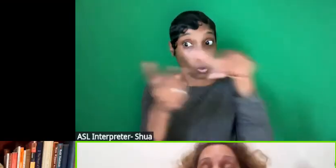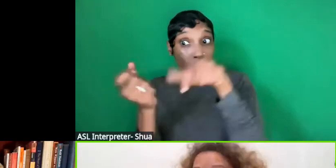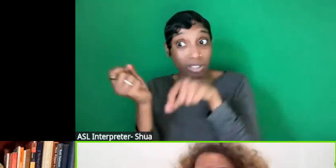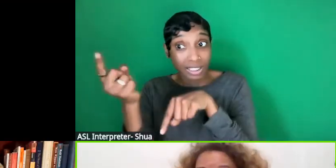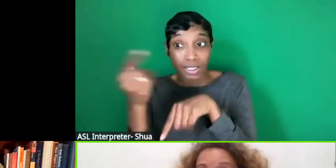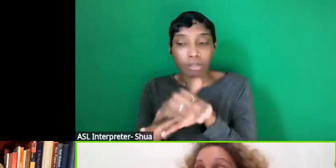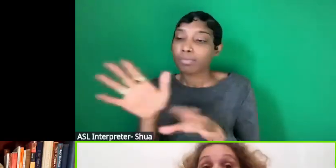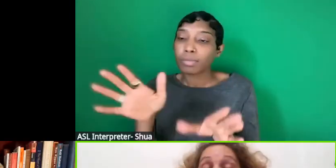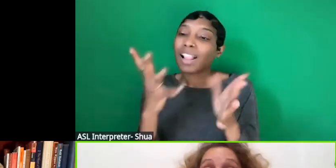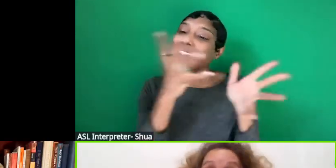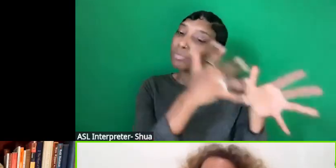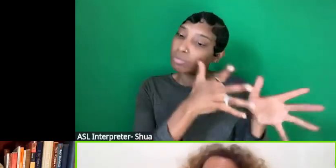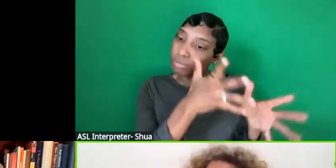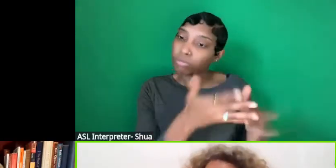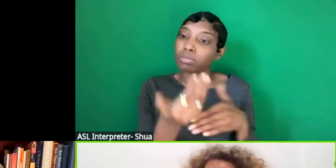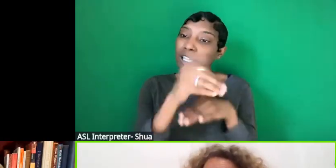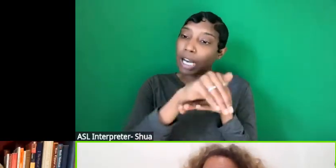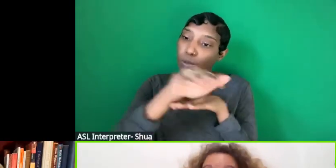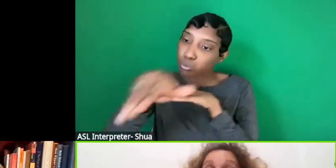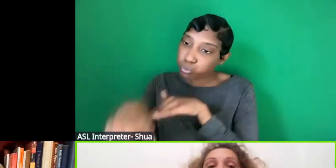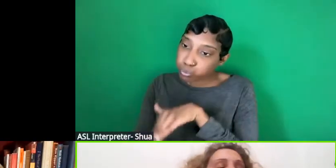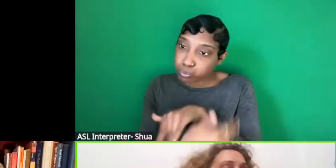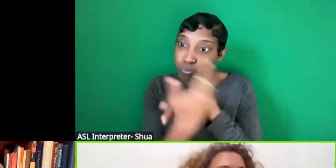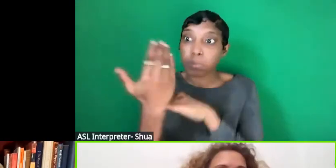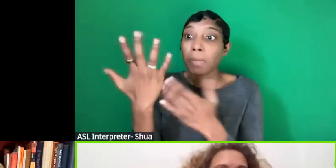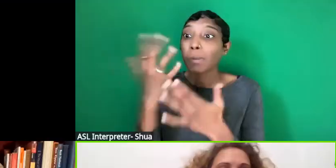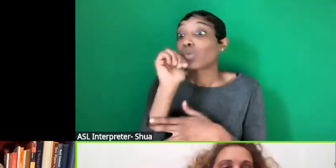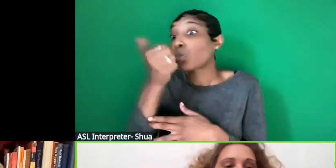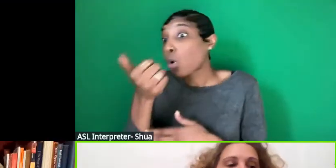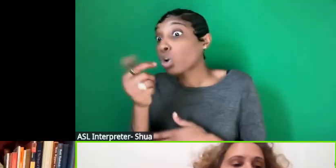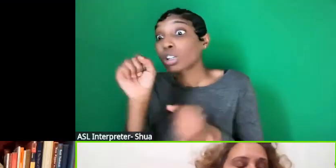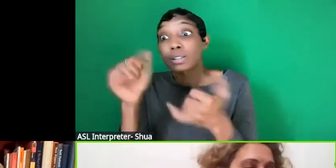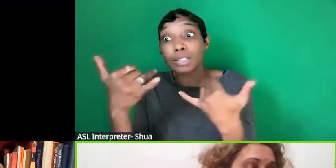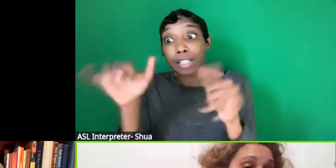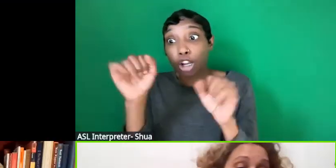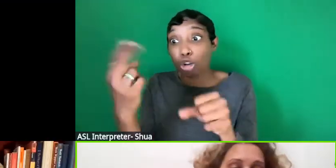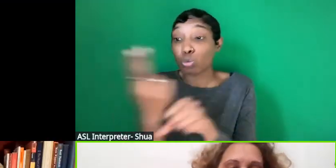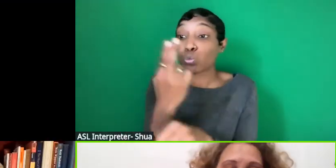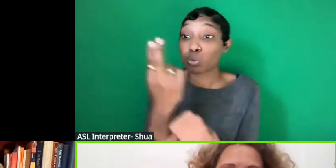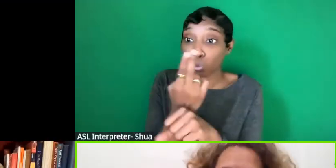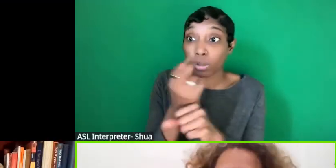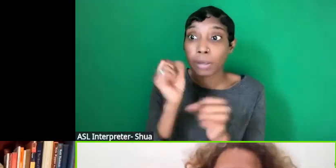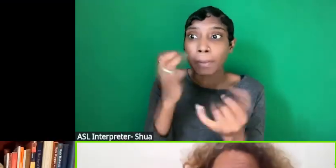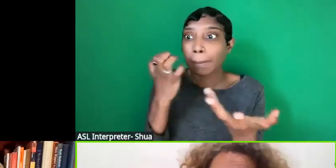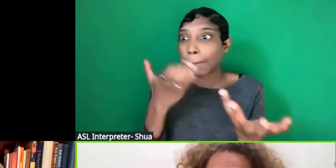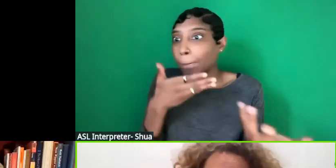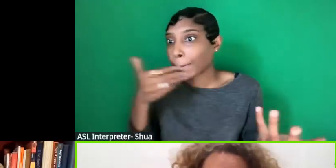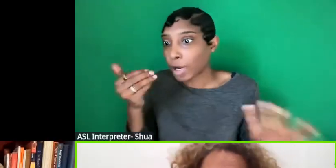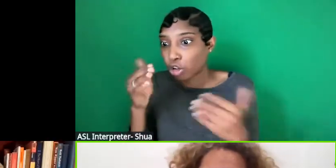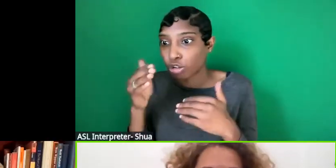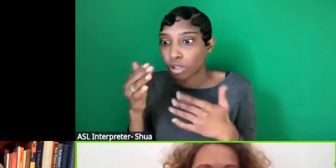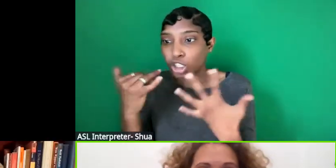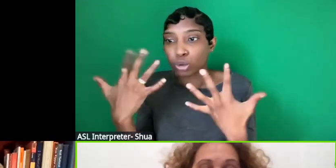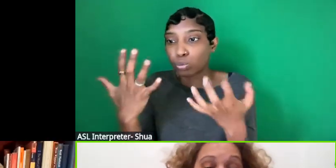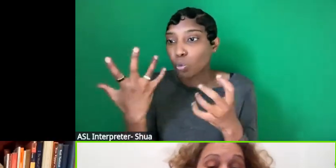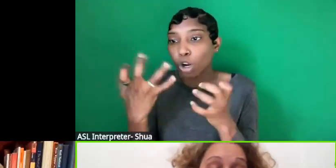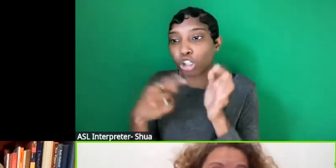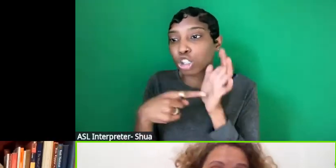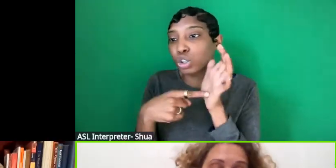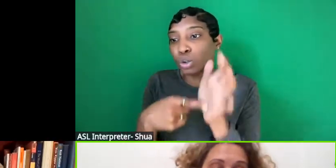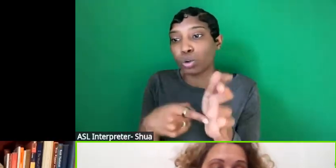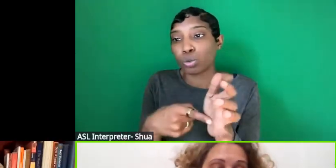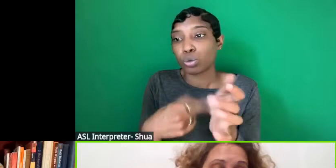today, maybe tomorrow, you can still use it, and it will be much more conducive. And I just want to show you